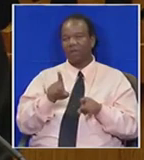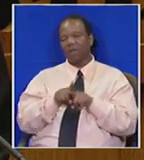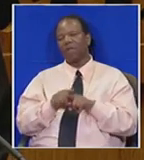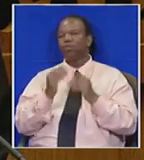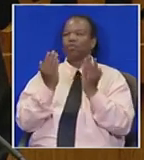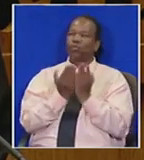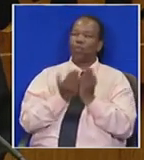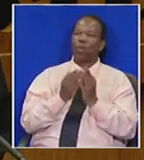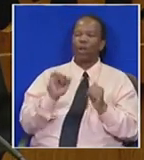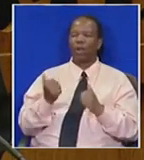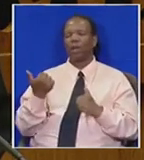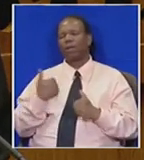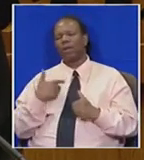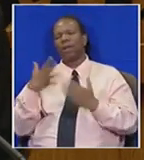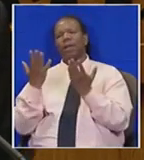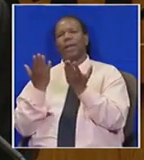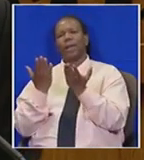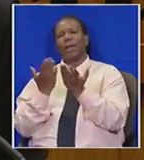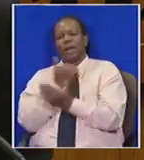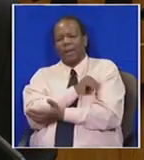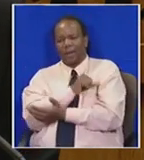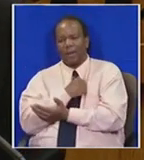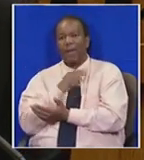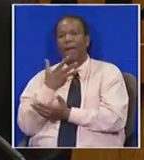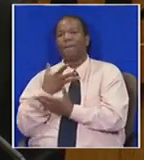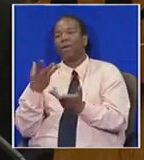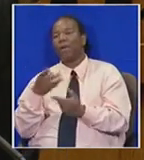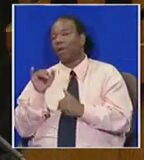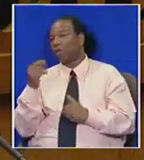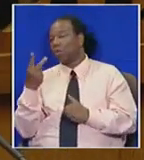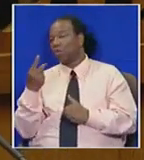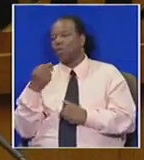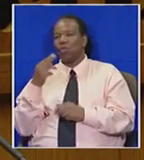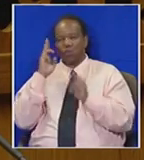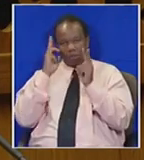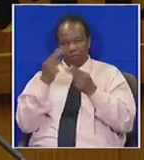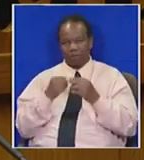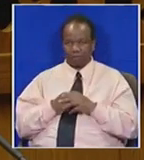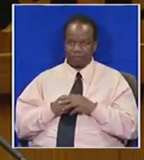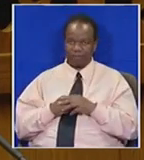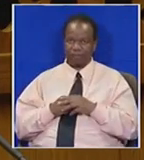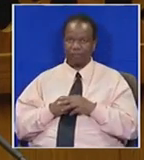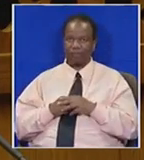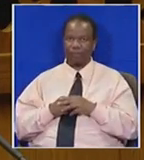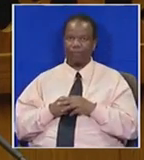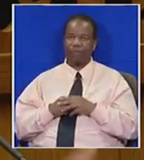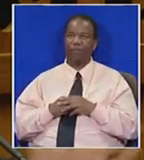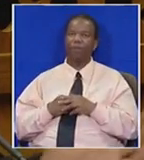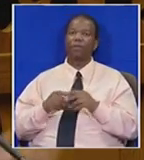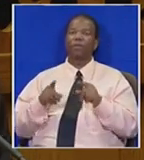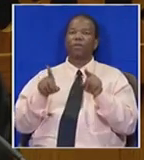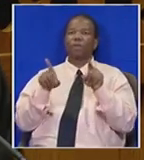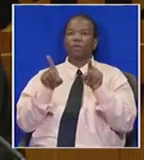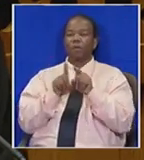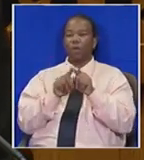schools, clinics, power stations, roads, and new universities. The country moved from an electricity shortage